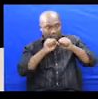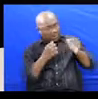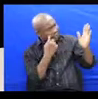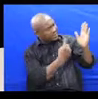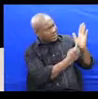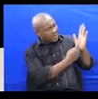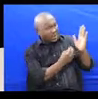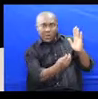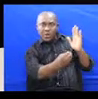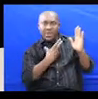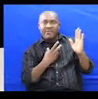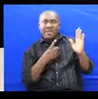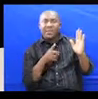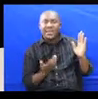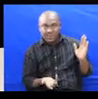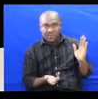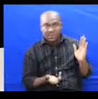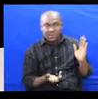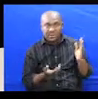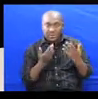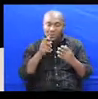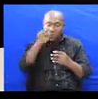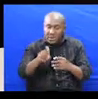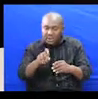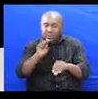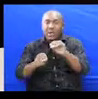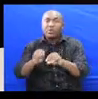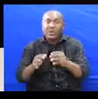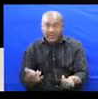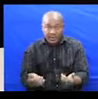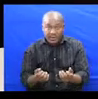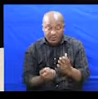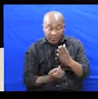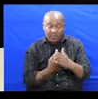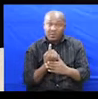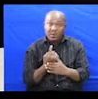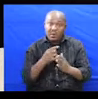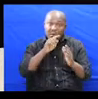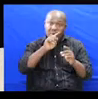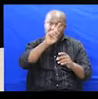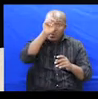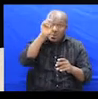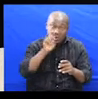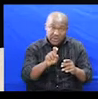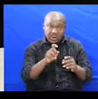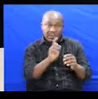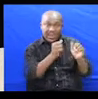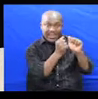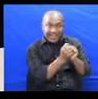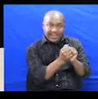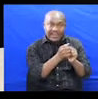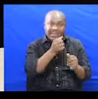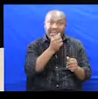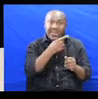what has been provided and what are we supposed to calculate. So, from the question, it is given that there is 10 grams of